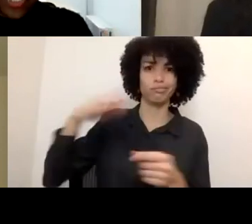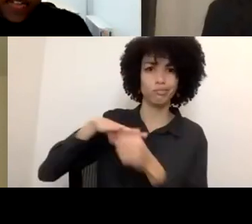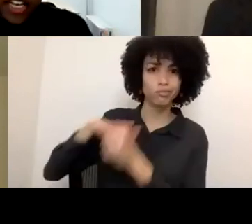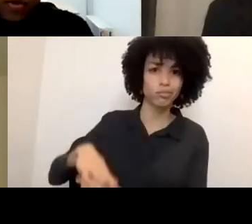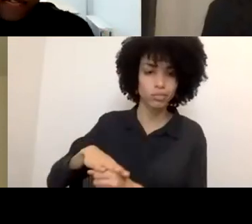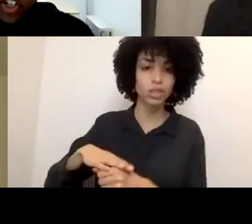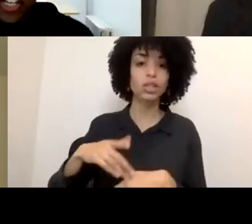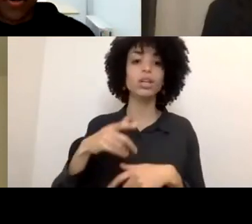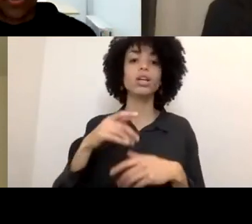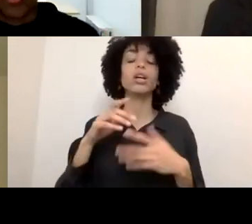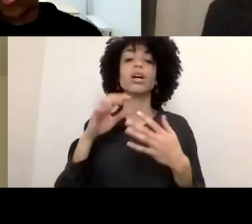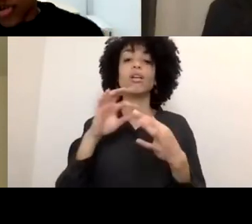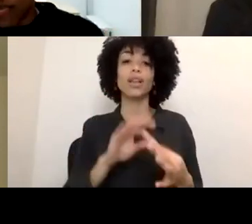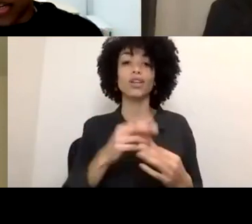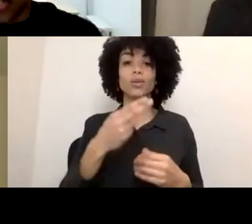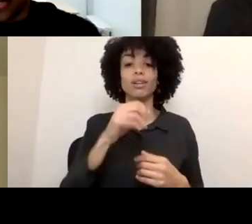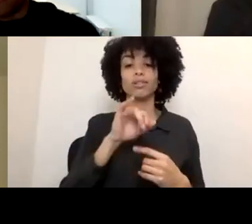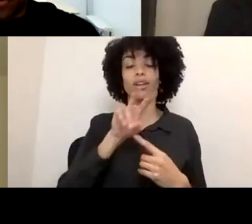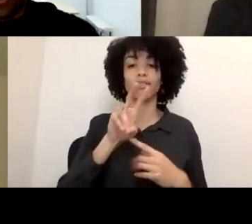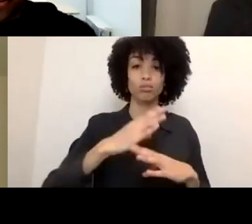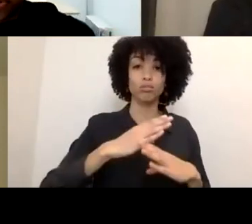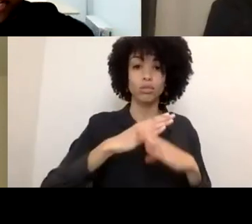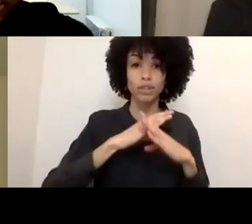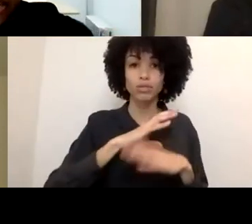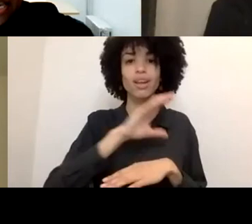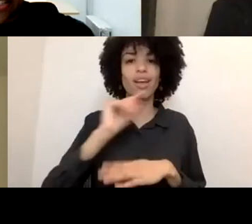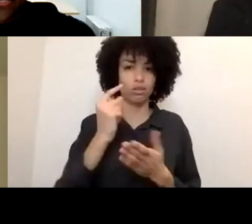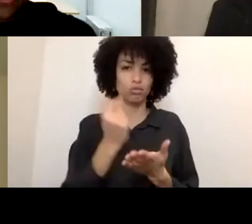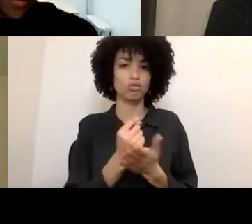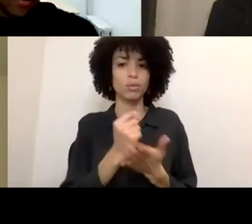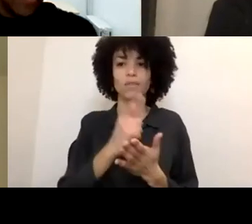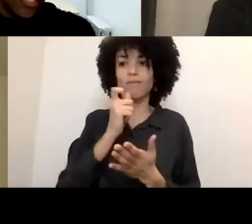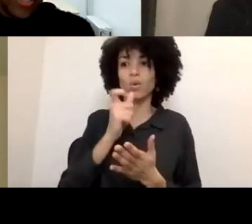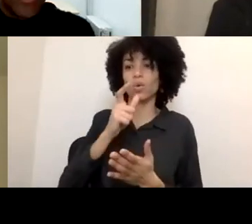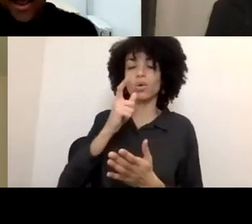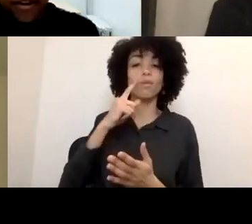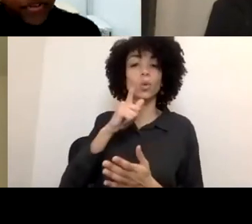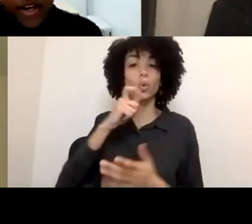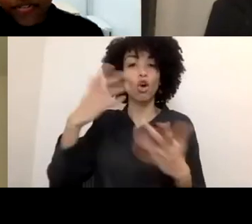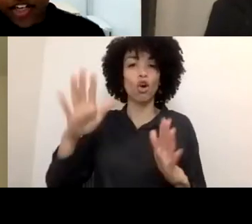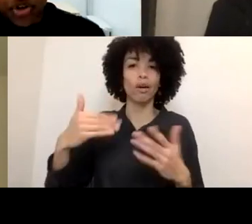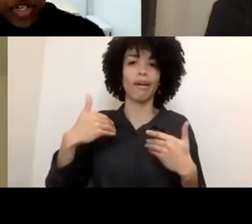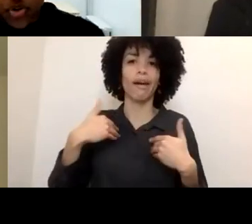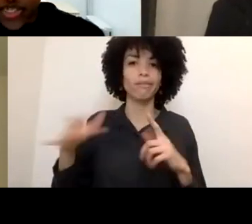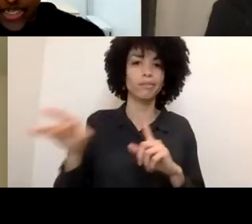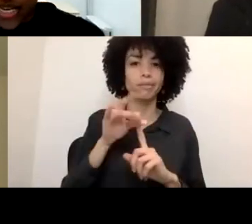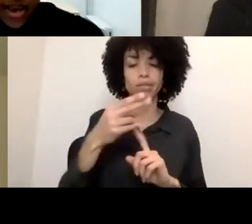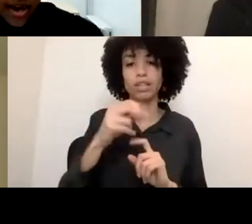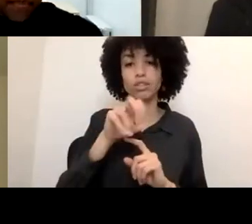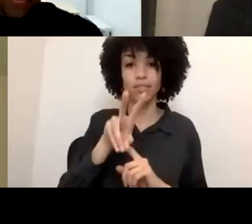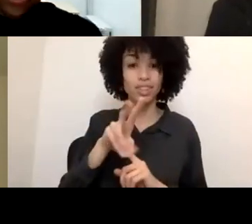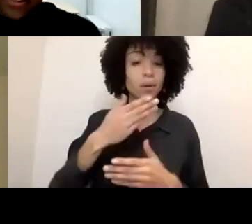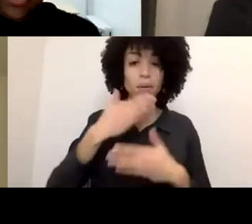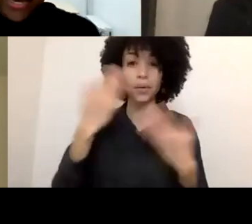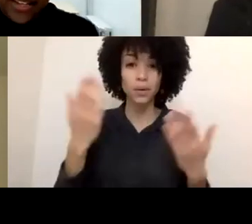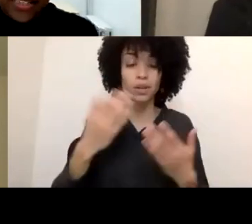prevention, HIV/AIDS prevention, but also treatment for people living with HIV/AIDS that often do not have financial resources